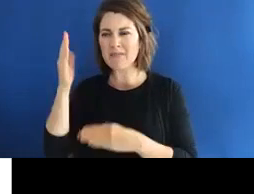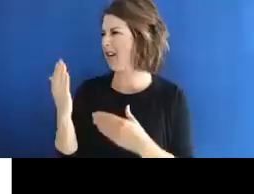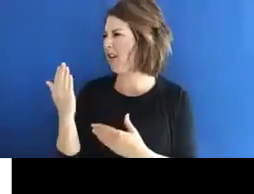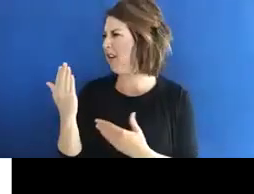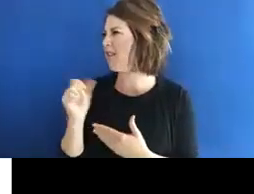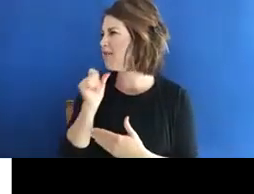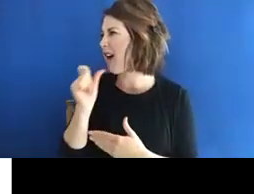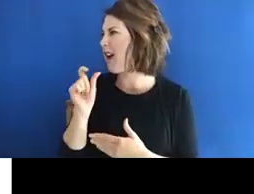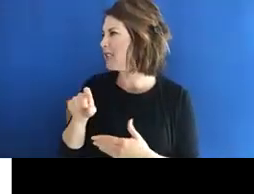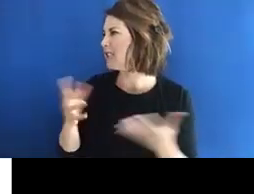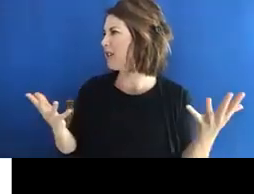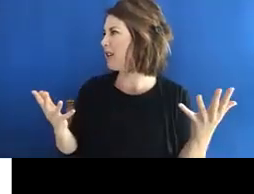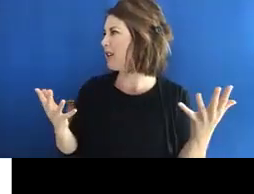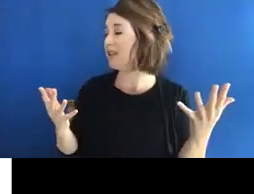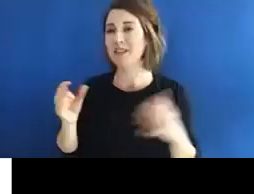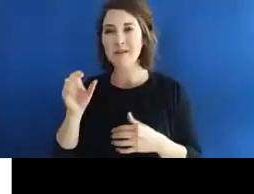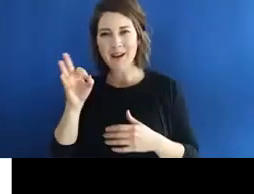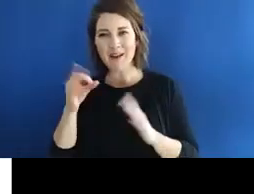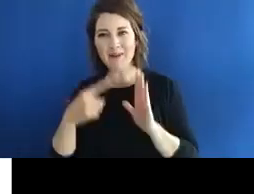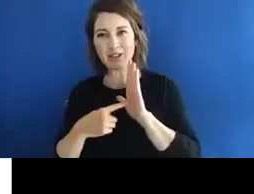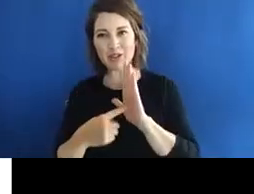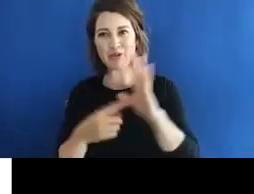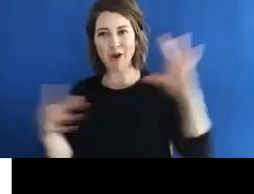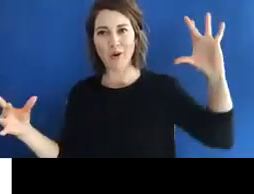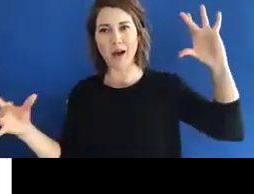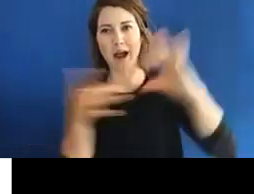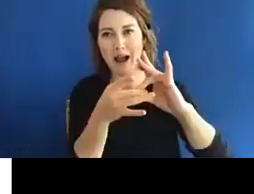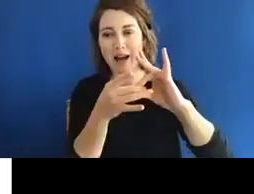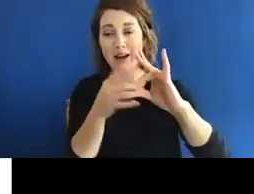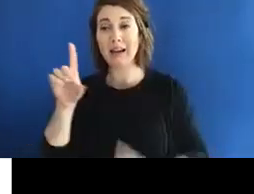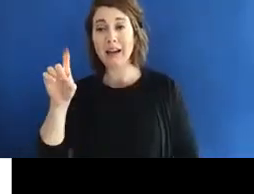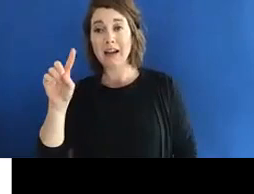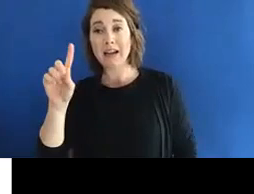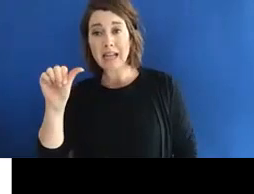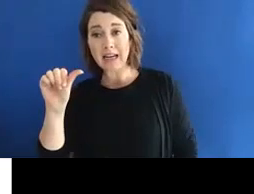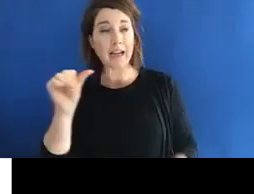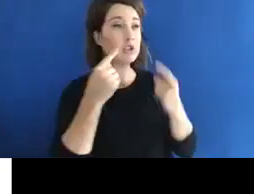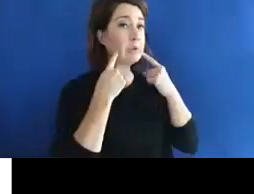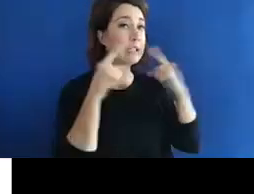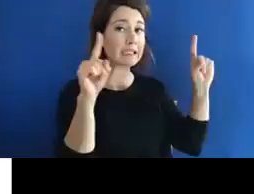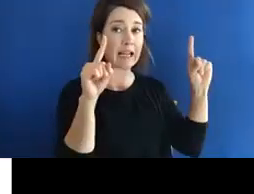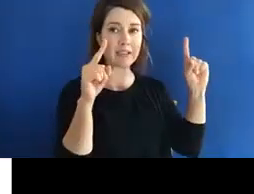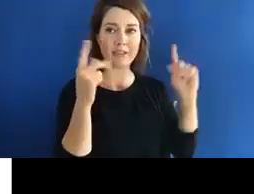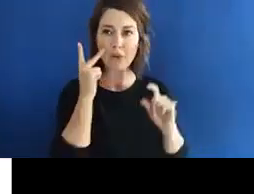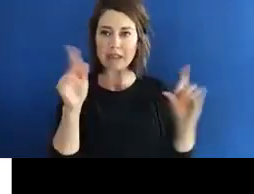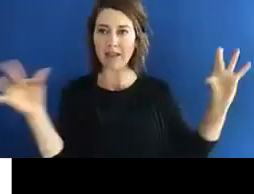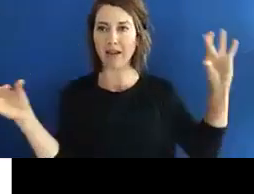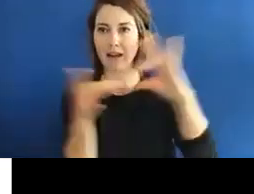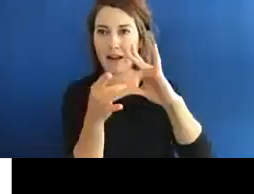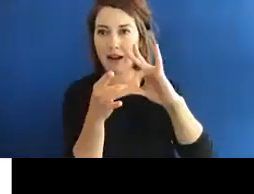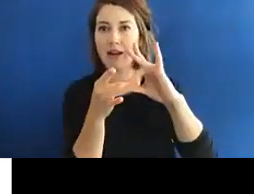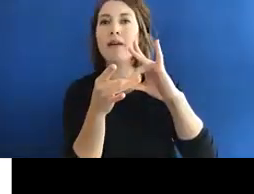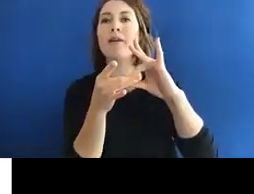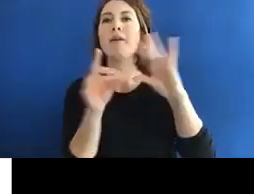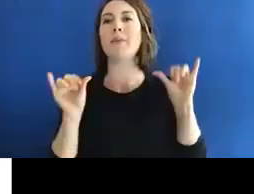that direct connection to the data that you collect and how it's demonstrating the success and value of the VR program, I think that's going to go a